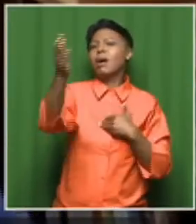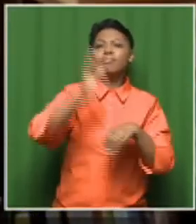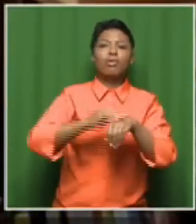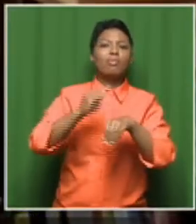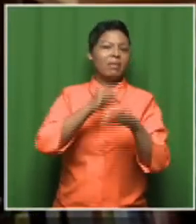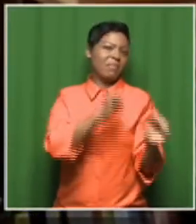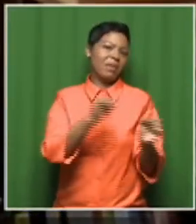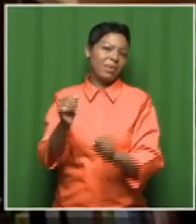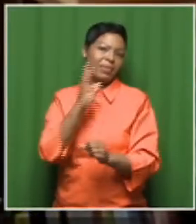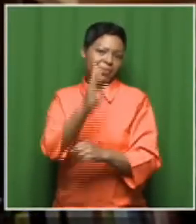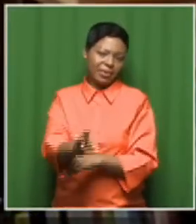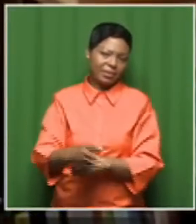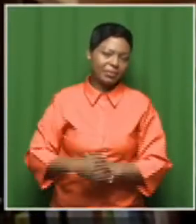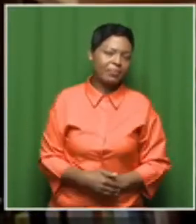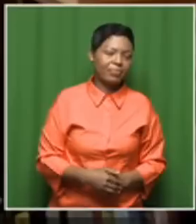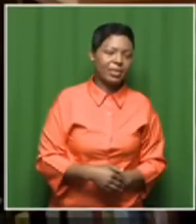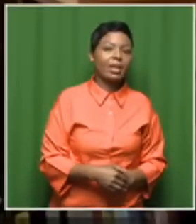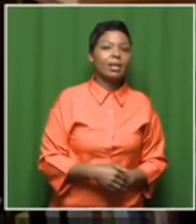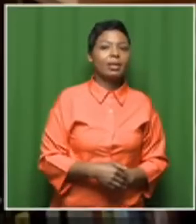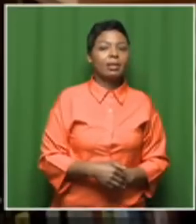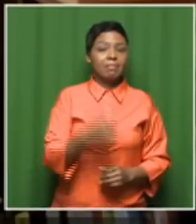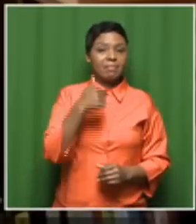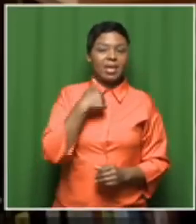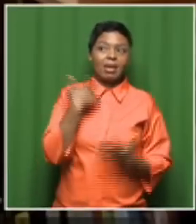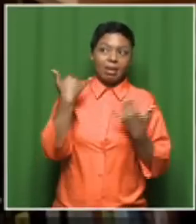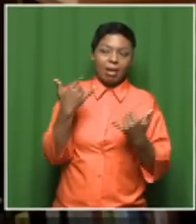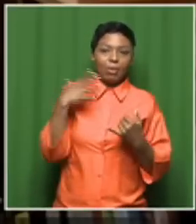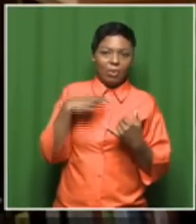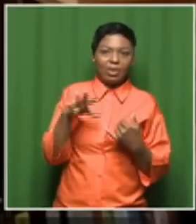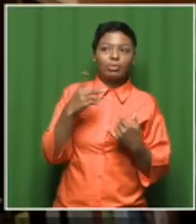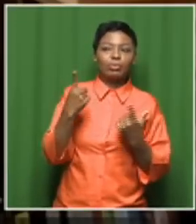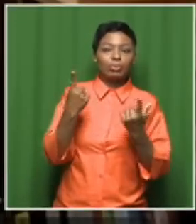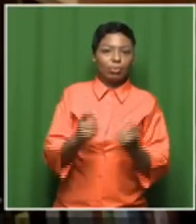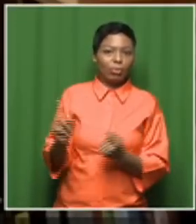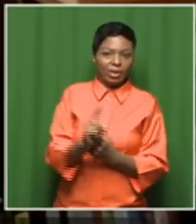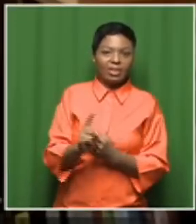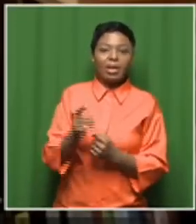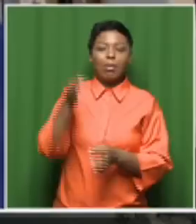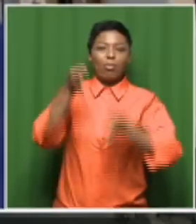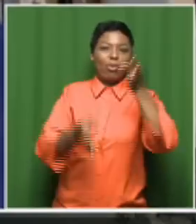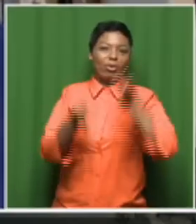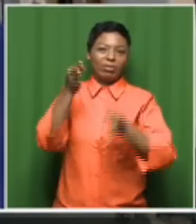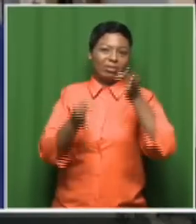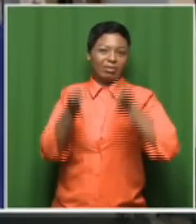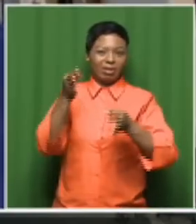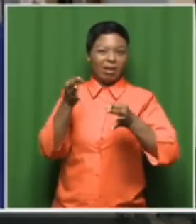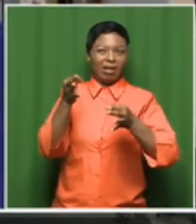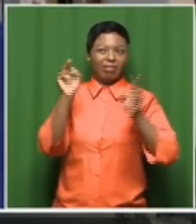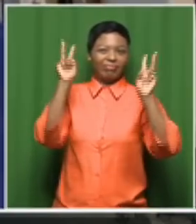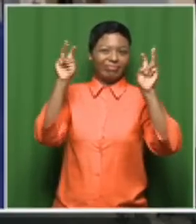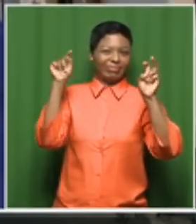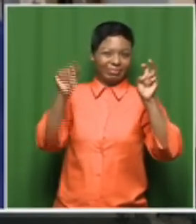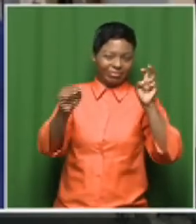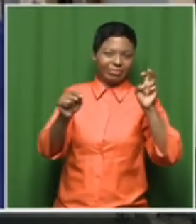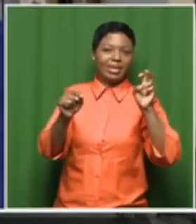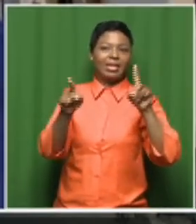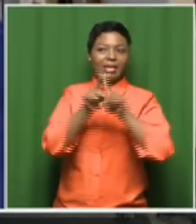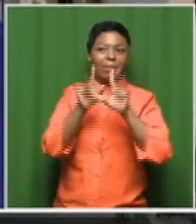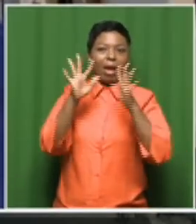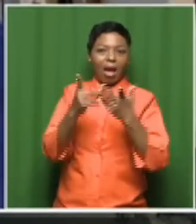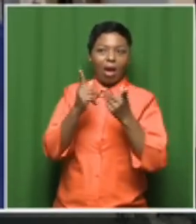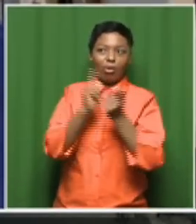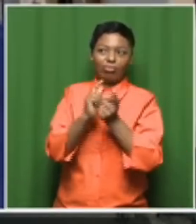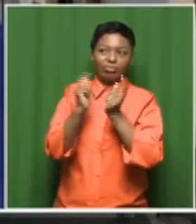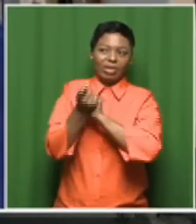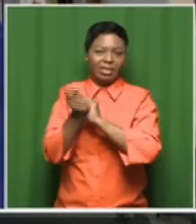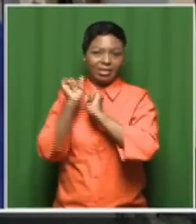but I mean, I'd like to just to talk to the whole political stance and, you know, the alignment with the